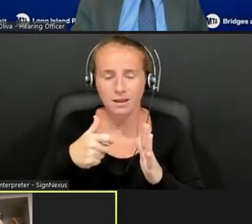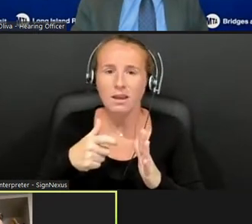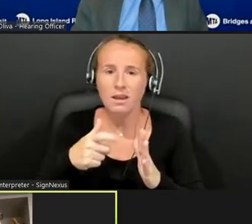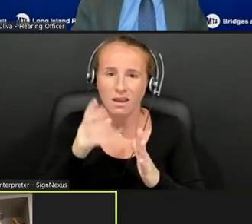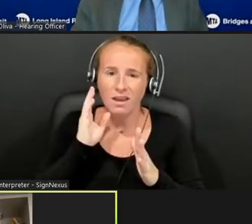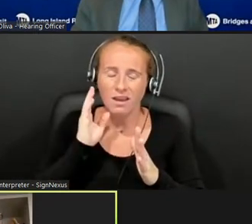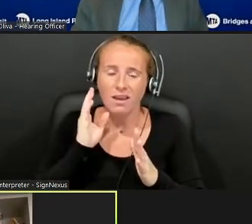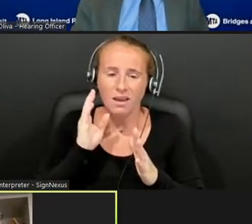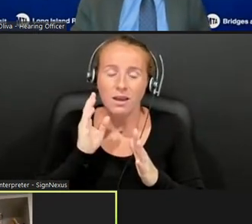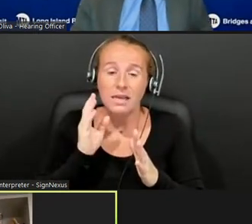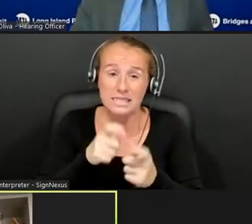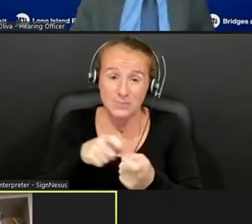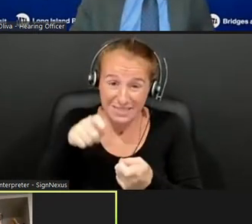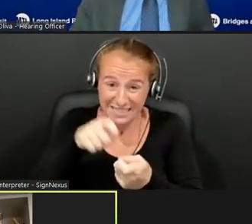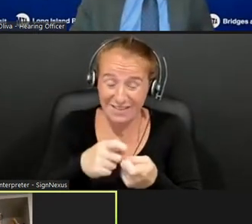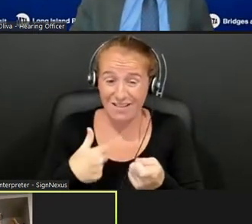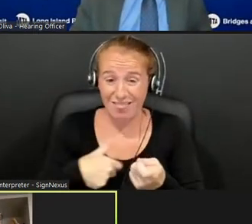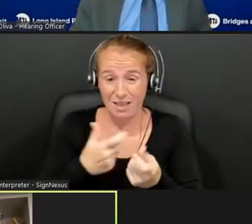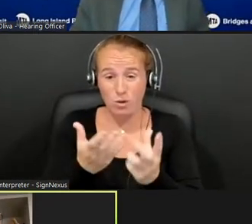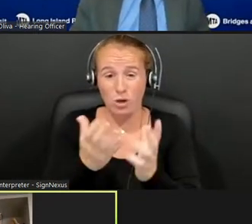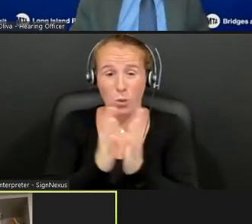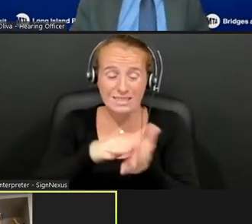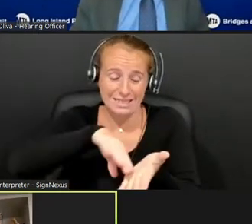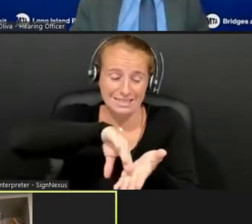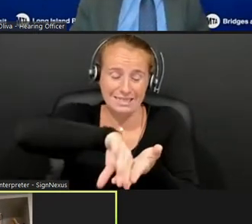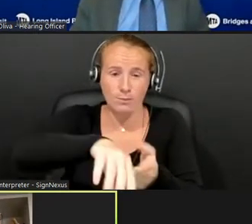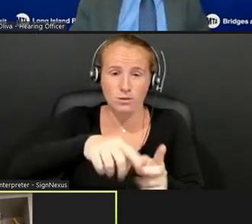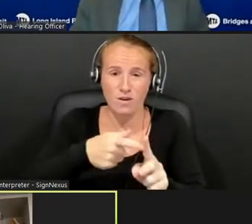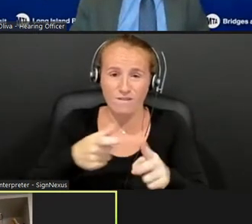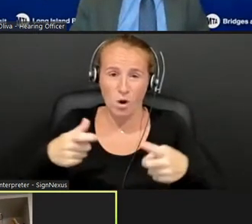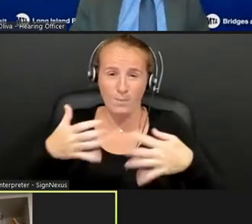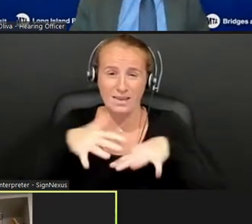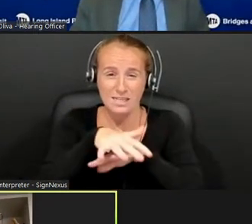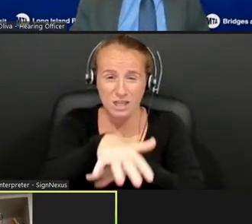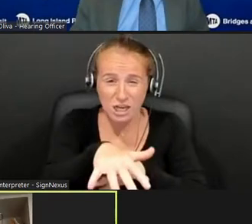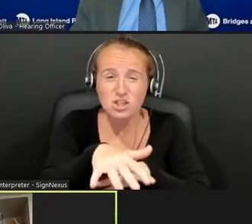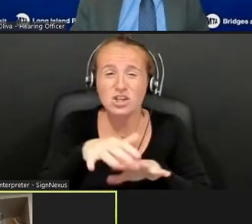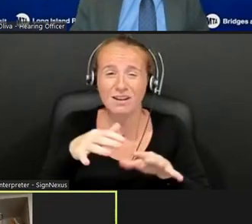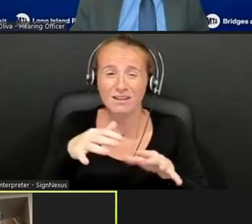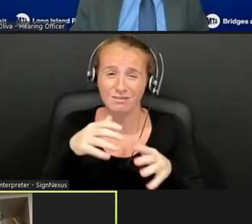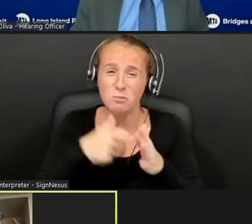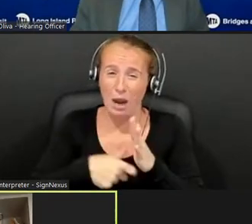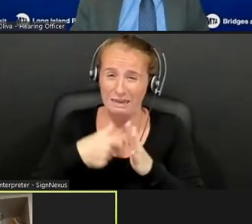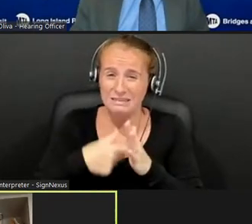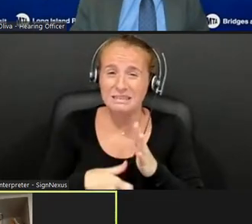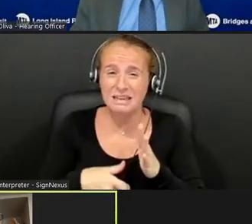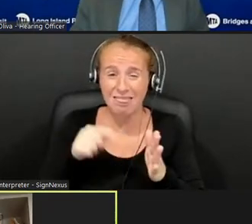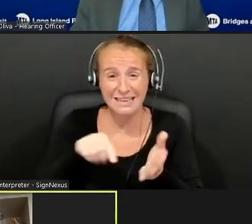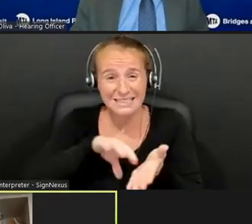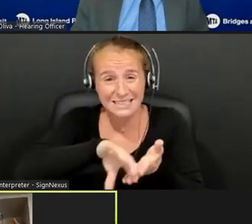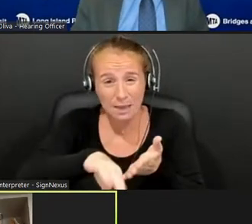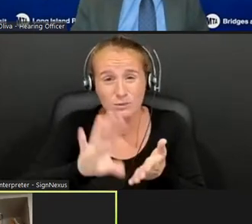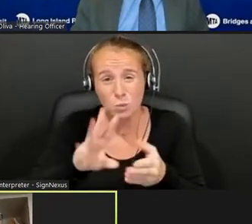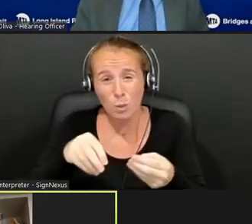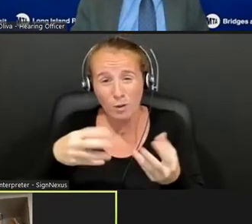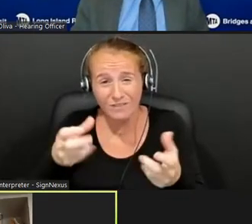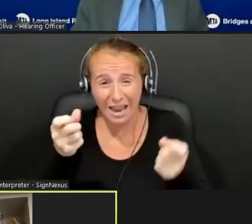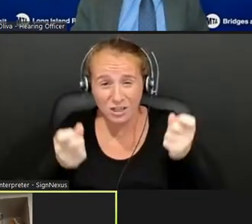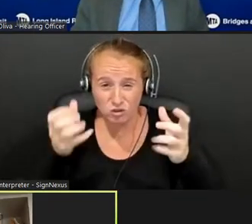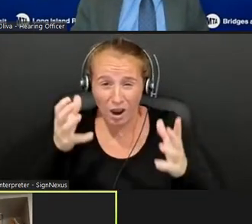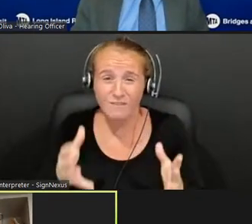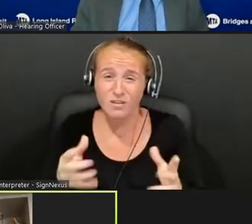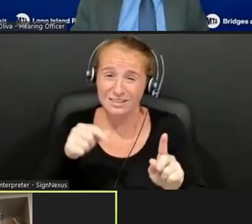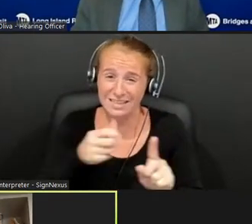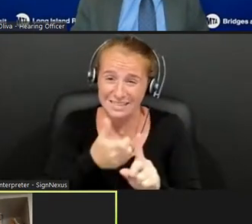specifically we are requesting an exemption from congestion pricing the exemption will provide drivers from what the environmental assessment